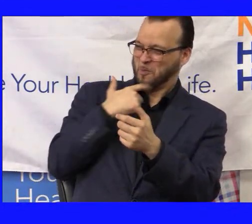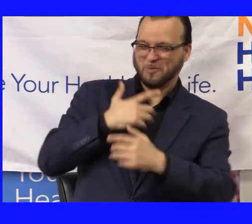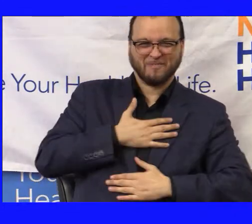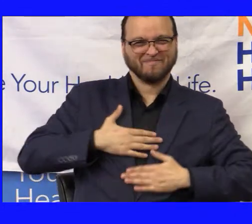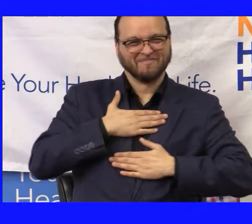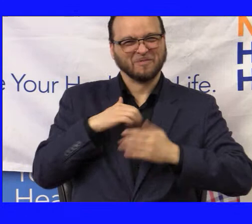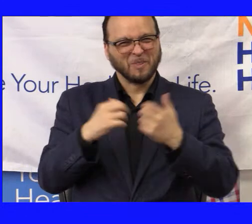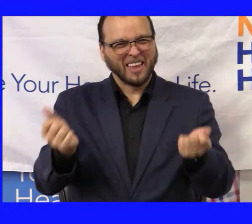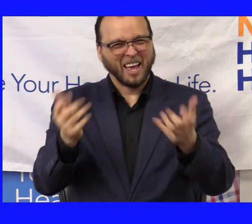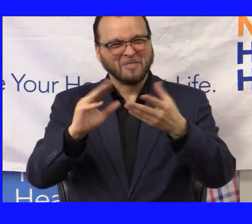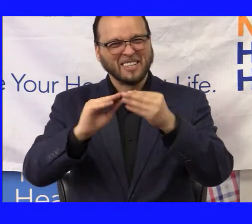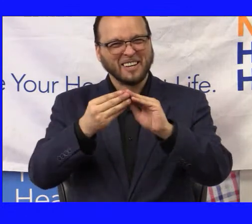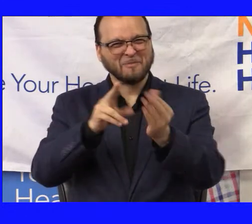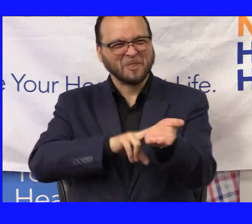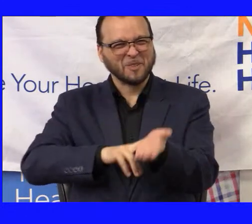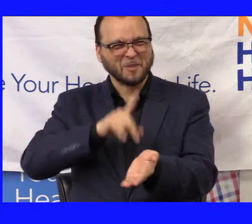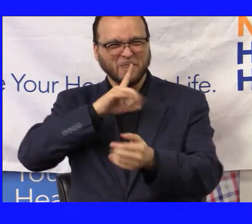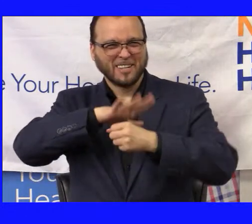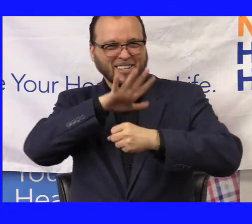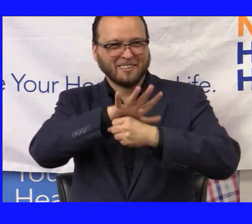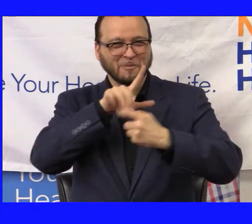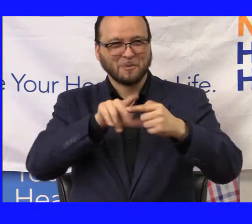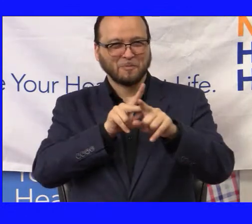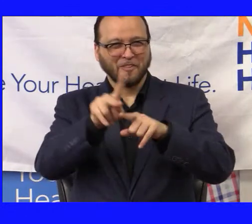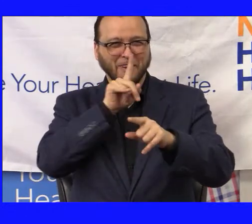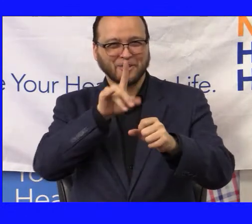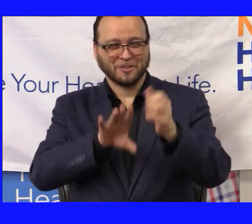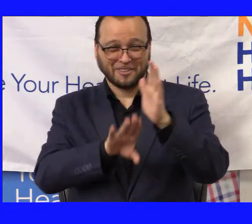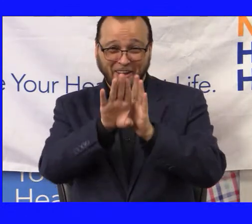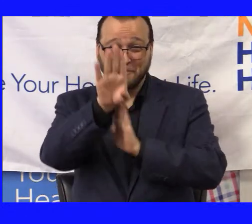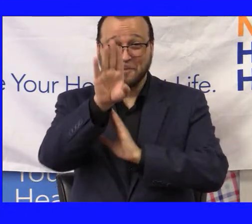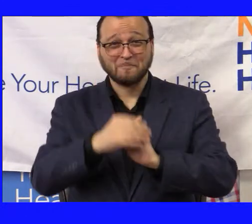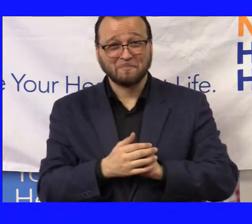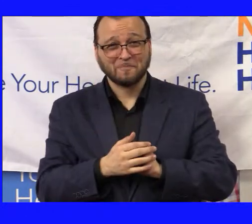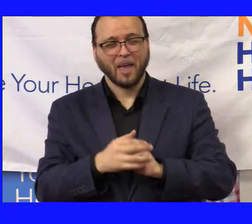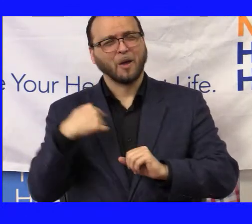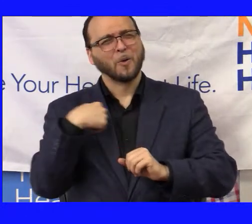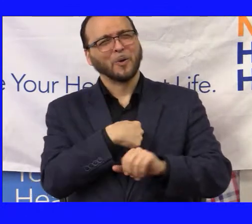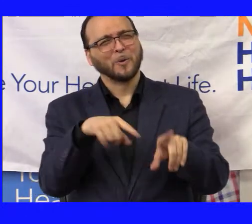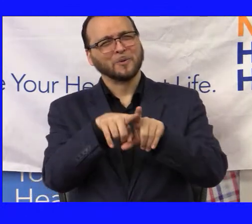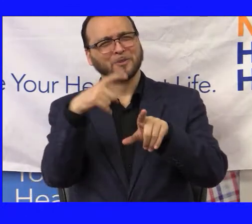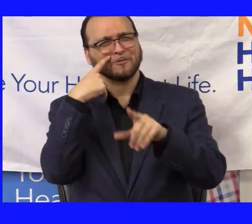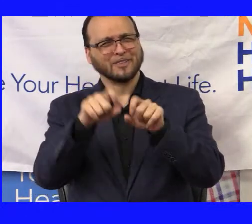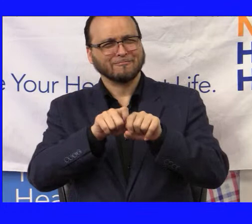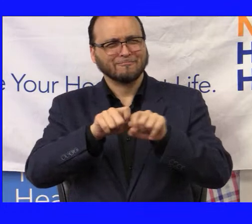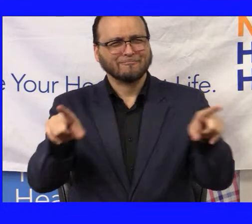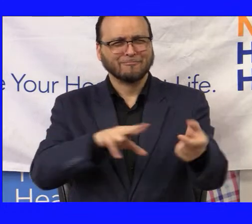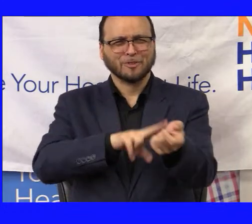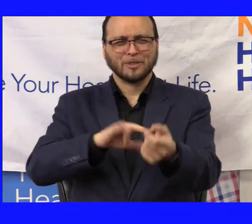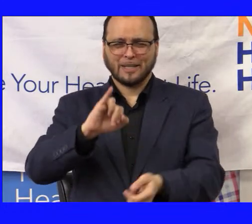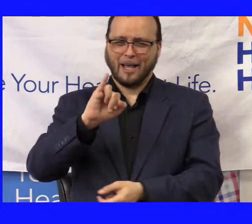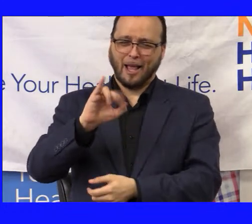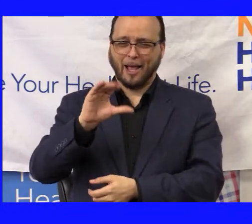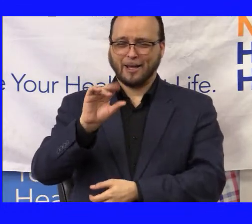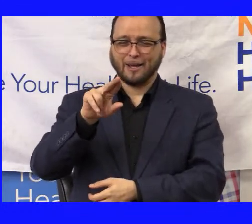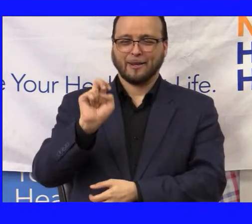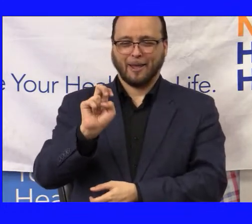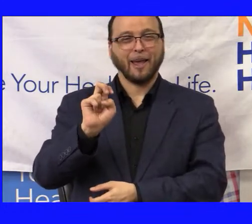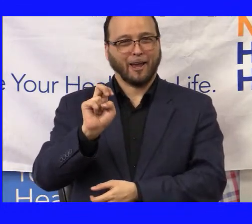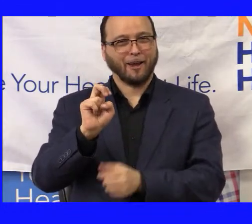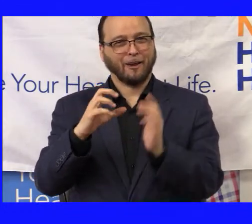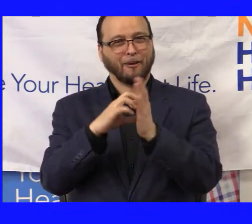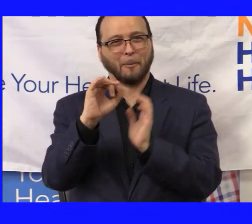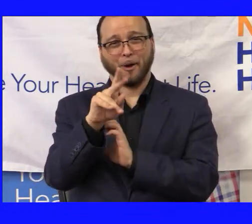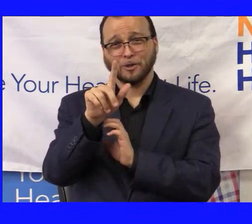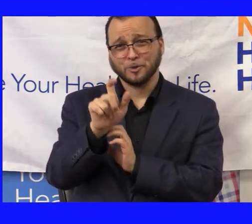really dedicated to professional development. We've also recently launched a nursing eye care module. We will begin purposeful hourly